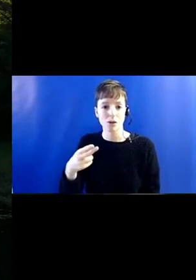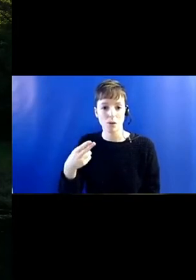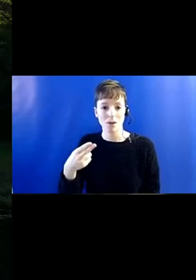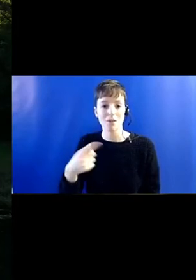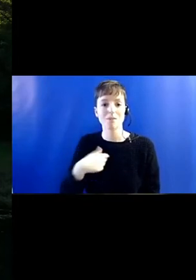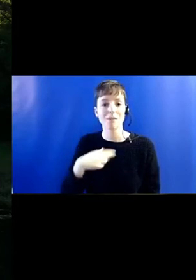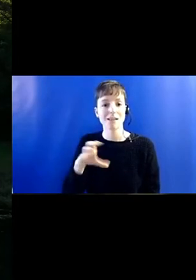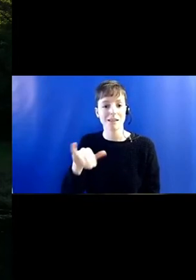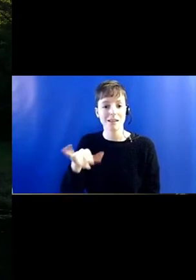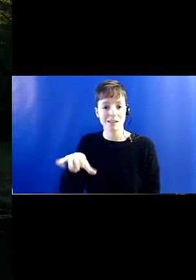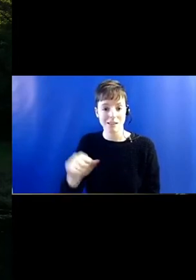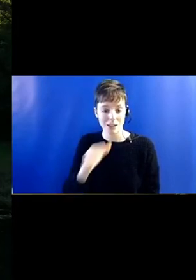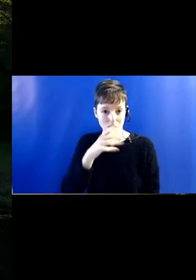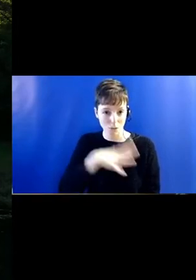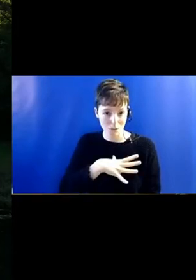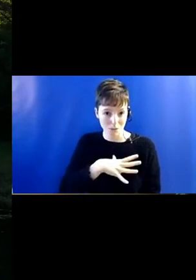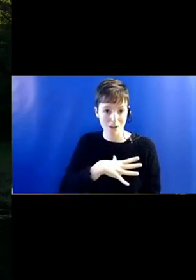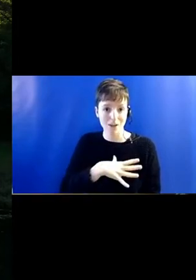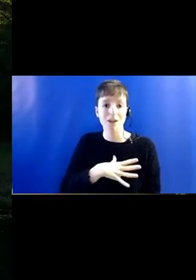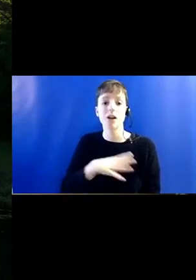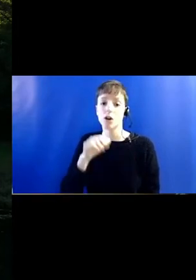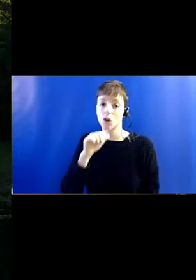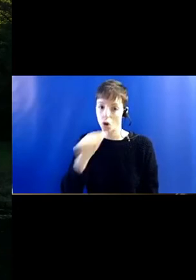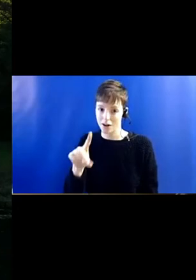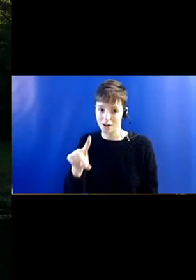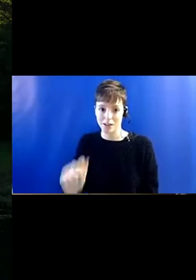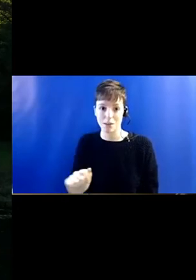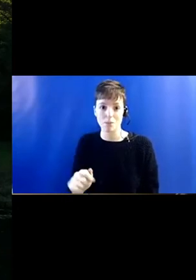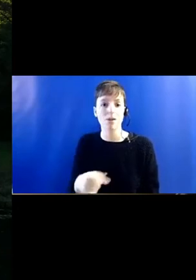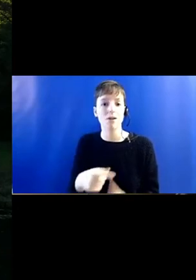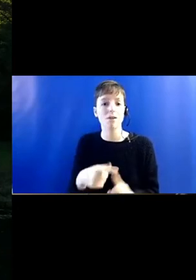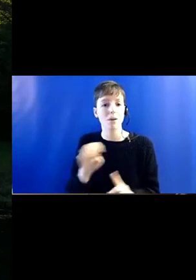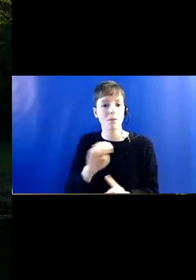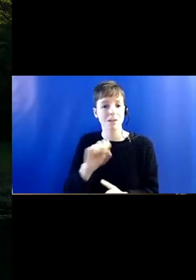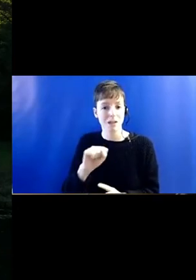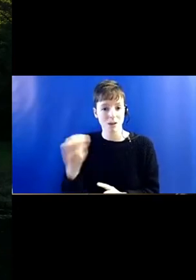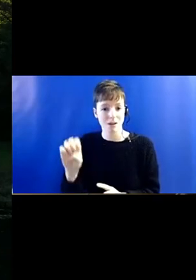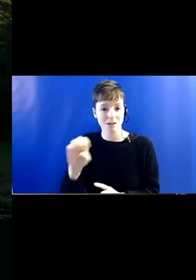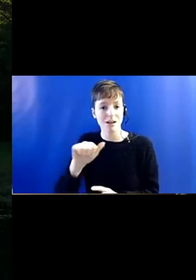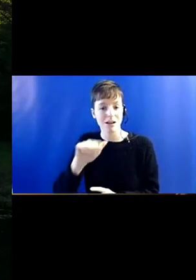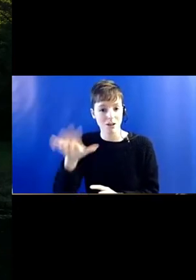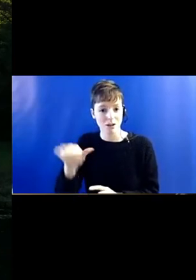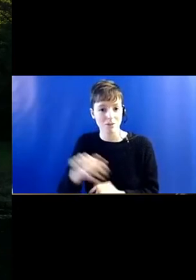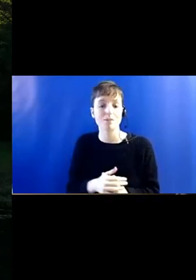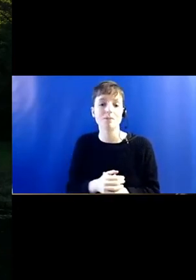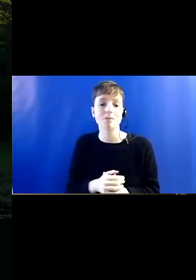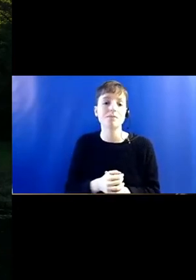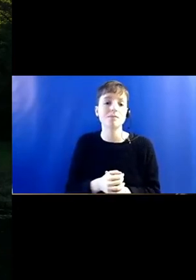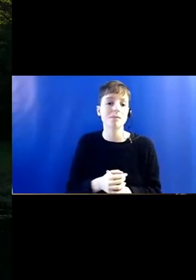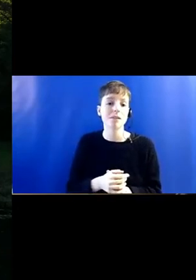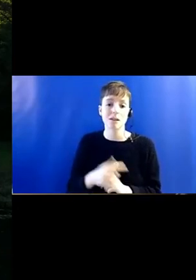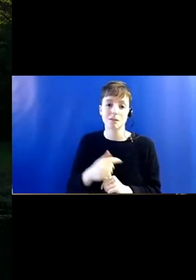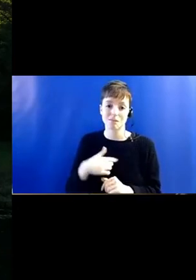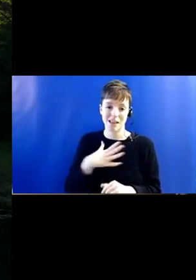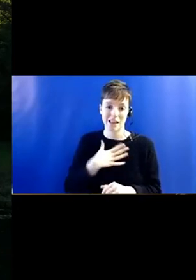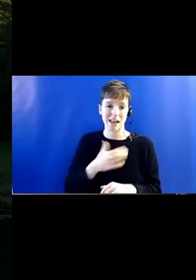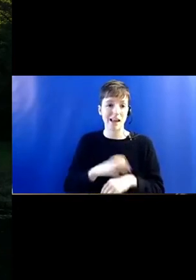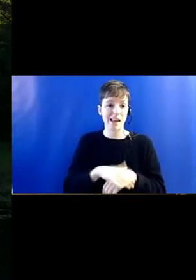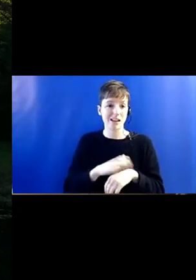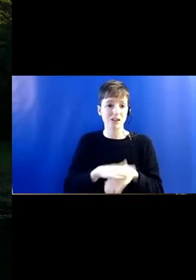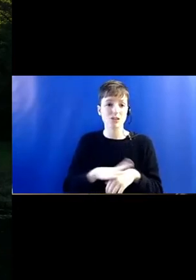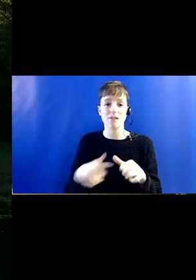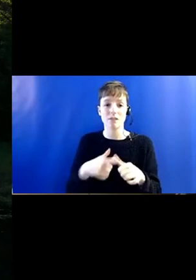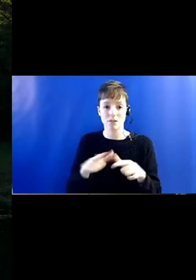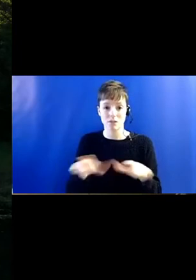speak Japanese as my first language. I have black straight hair up to my shoulders, and today I'm